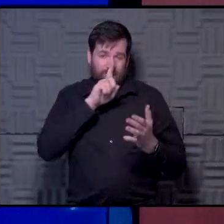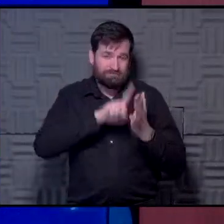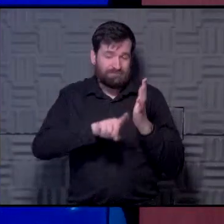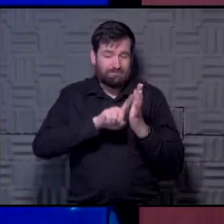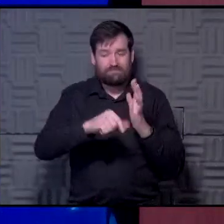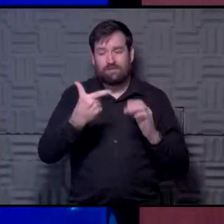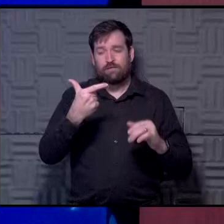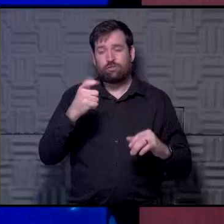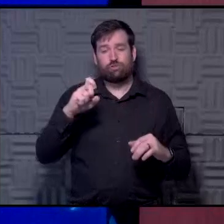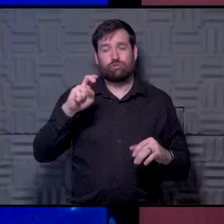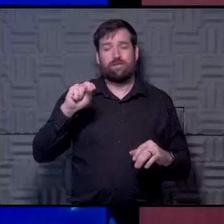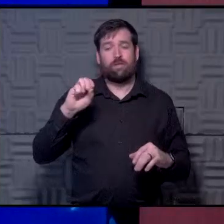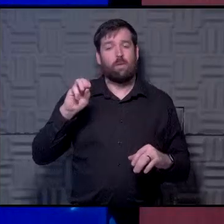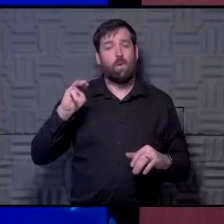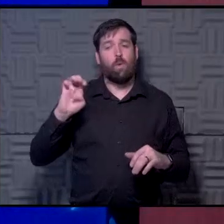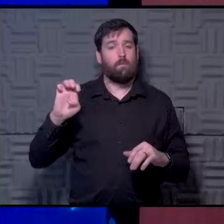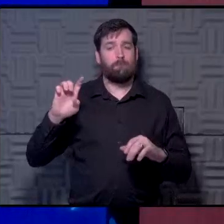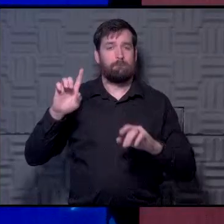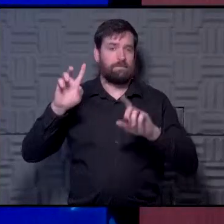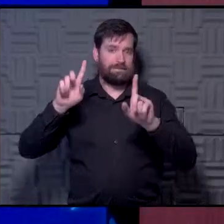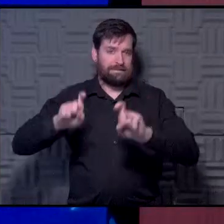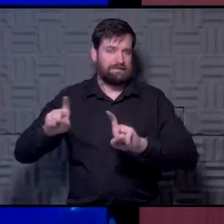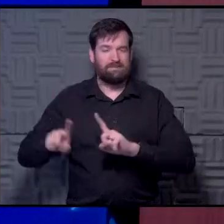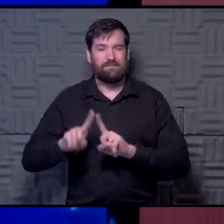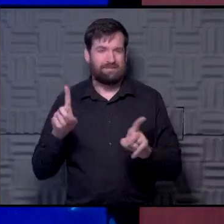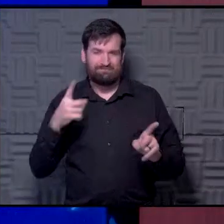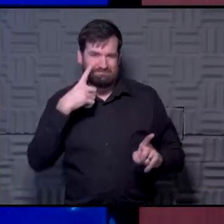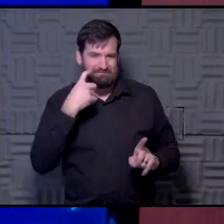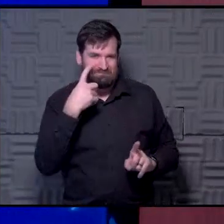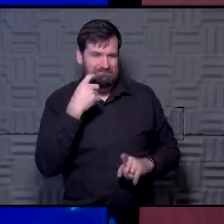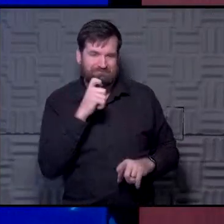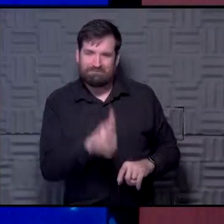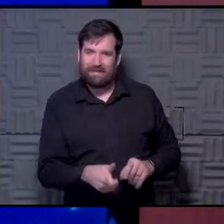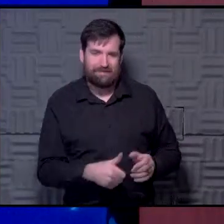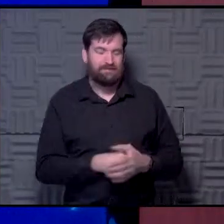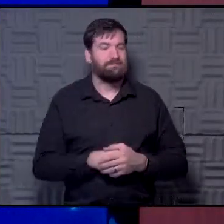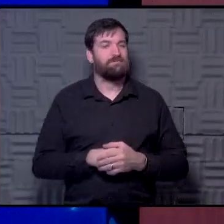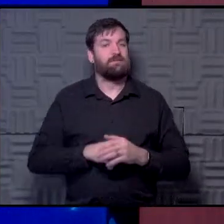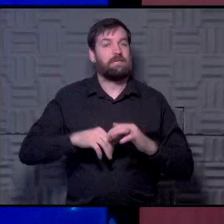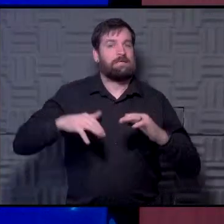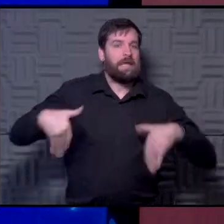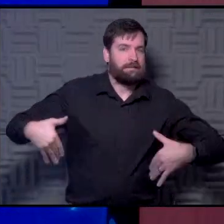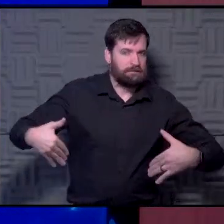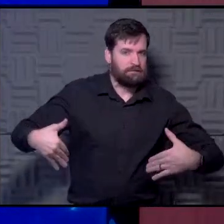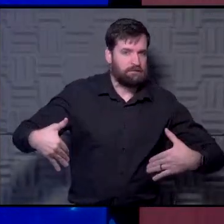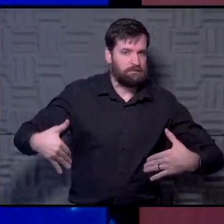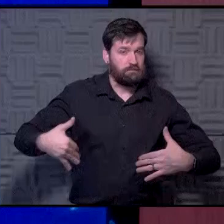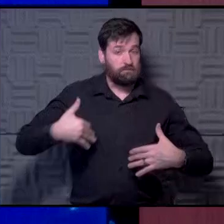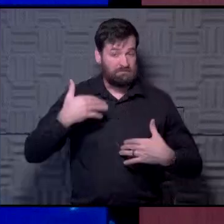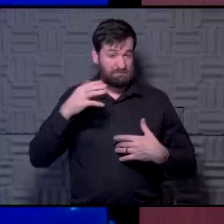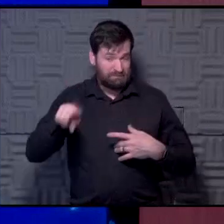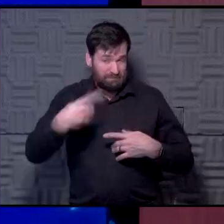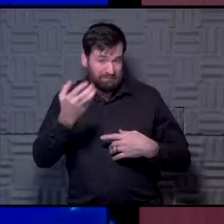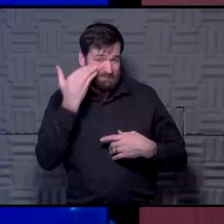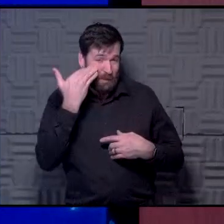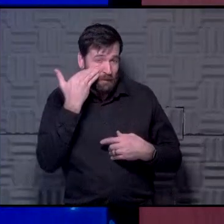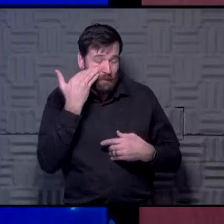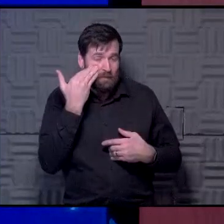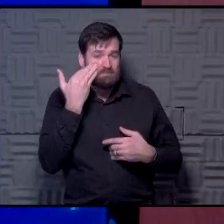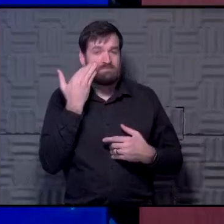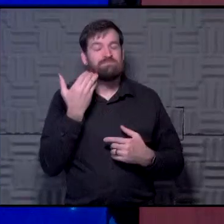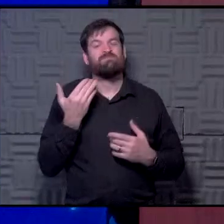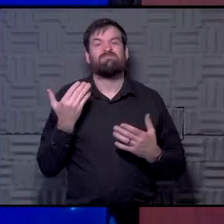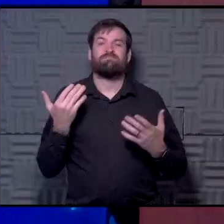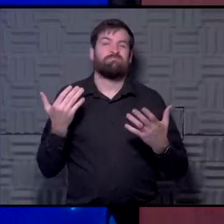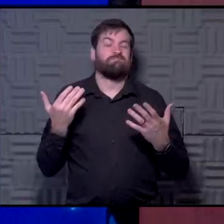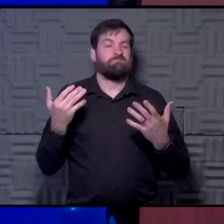Yeah. But my guess is that's not the case here yet. Yeah. The only real way to know is genomic analysis. I think you'll see